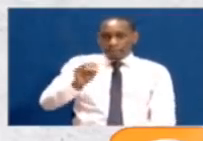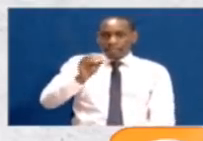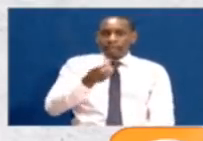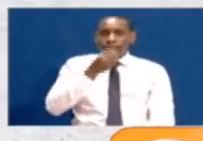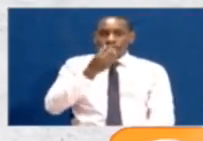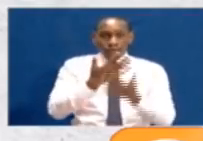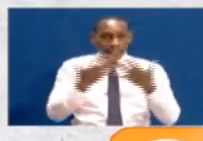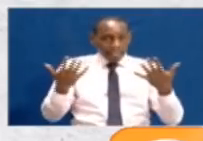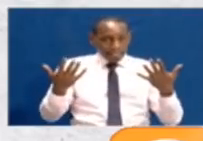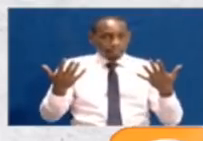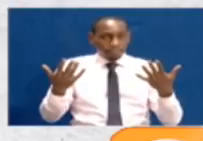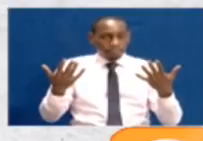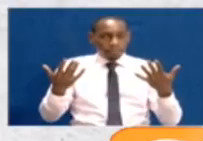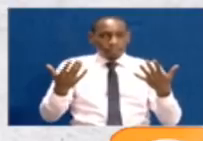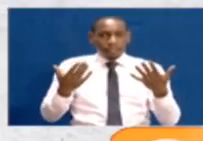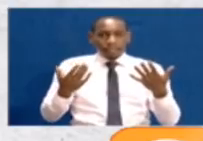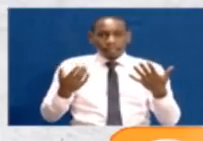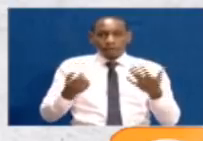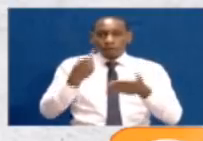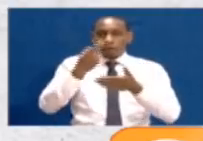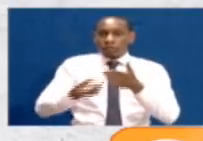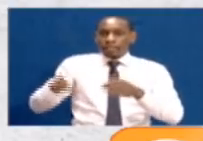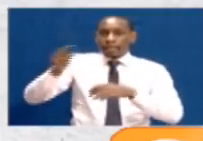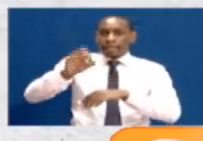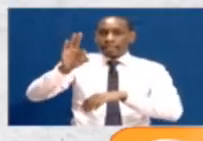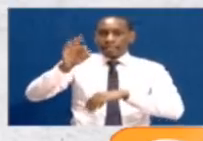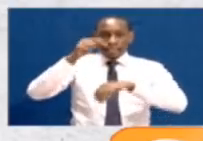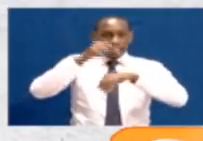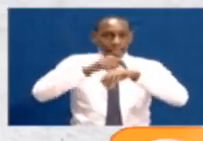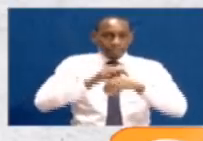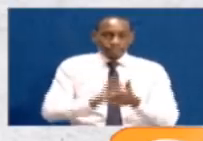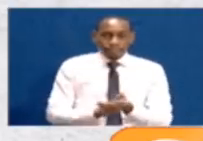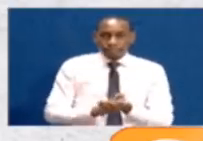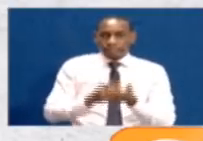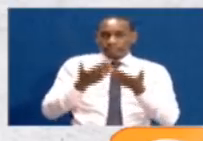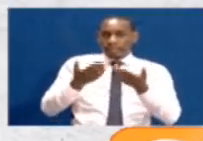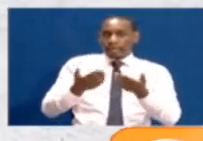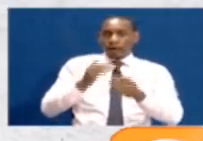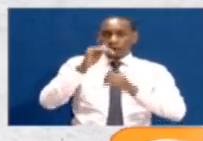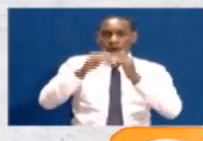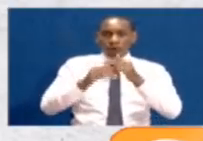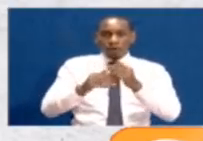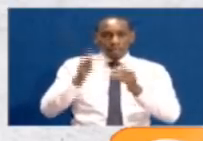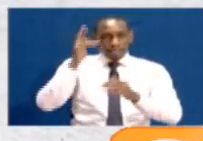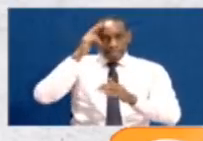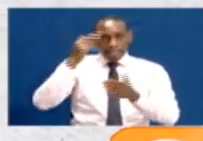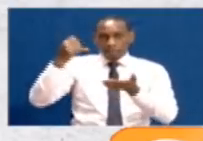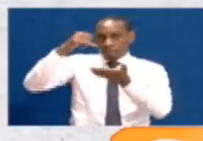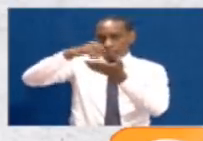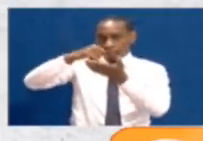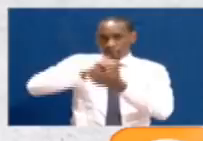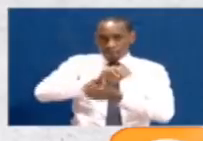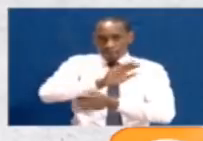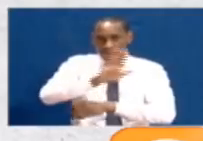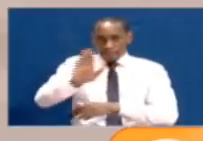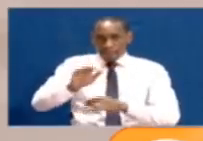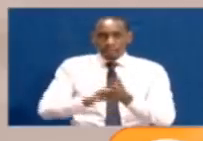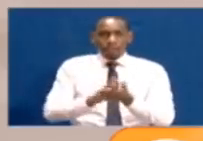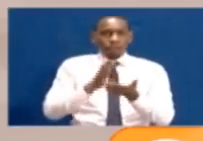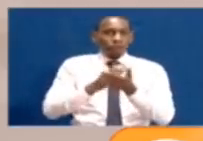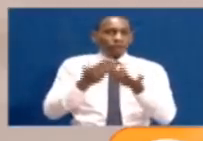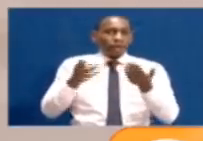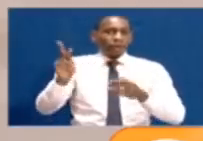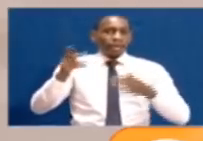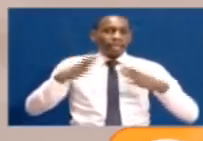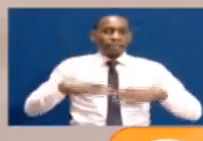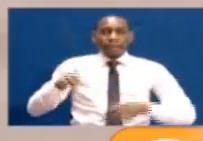food commodities have tripled in price. Now, taking all of this into account, how are